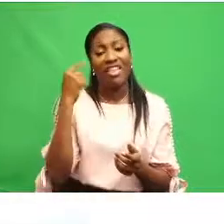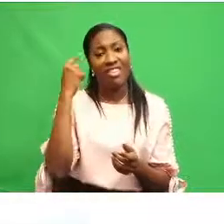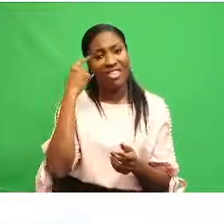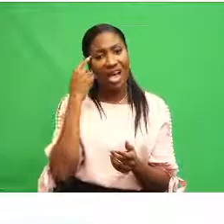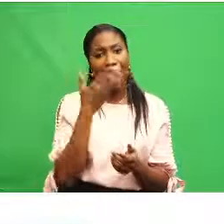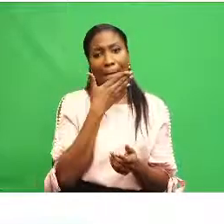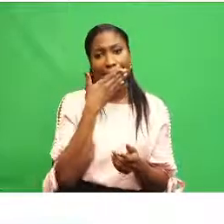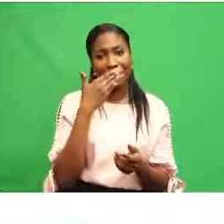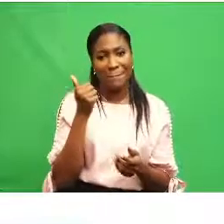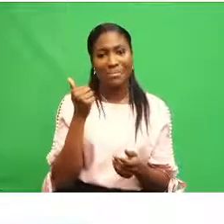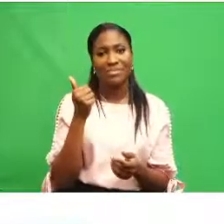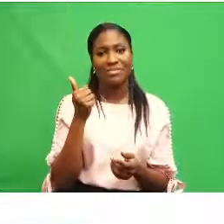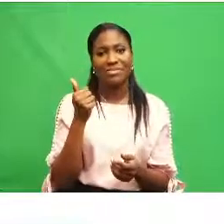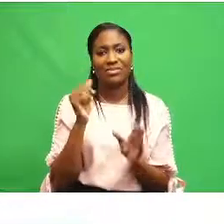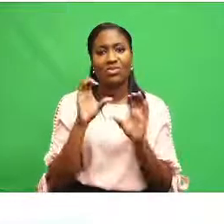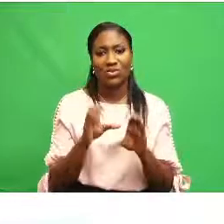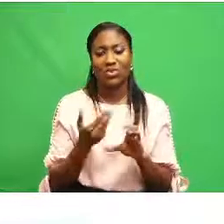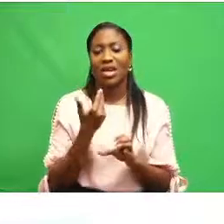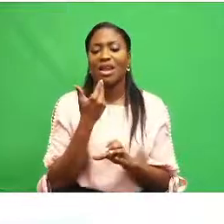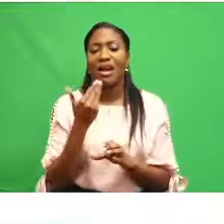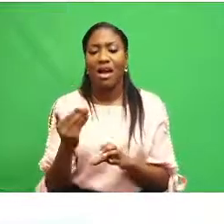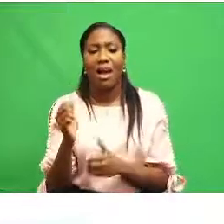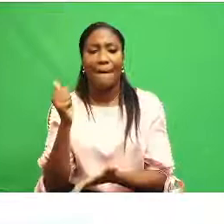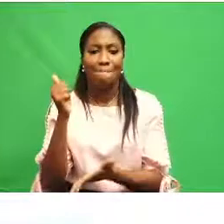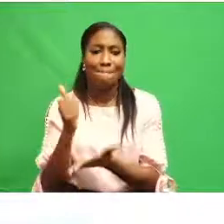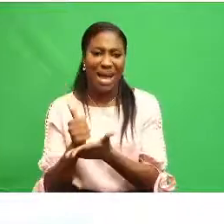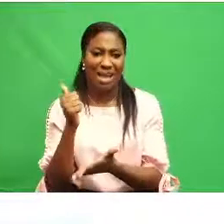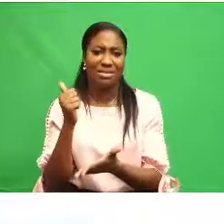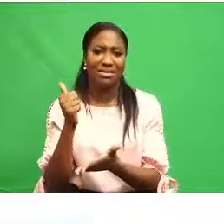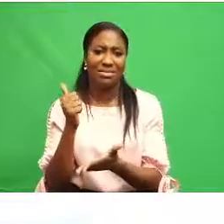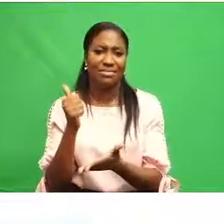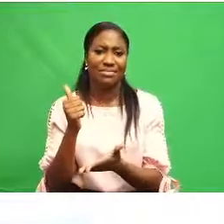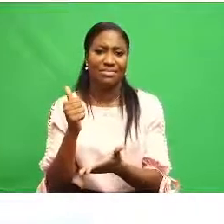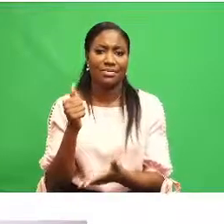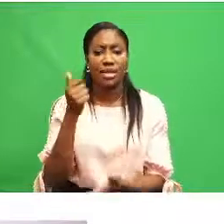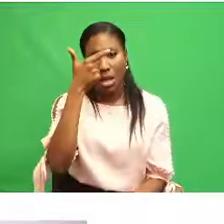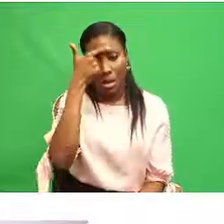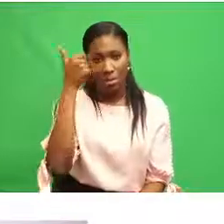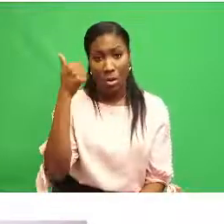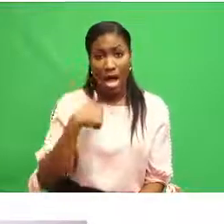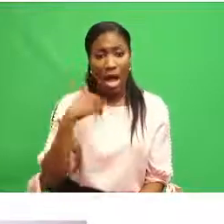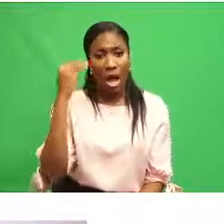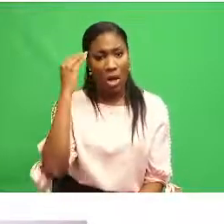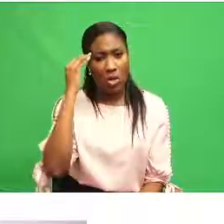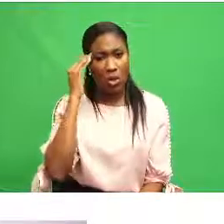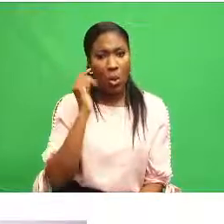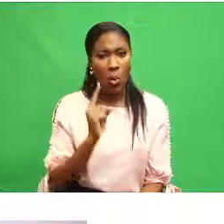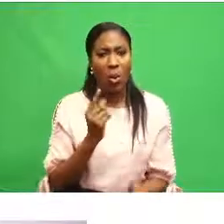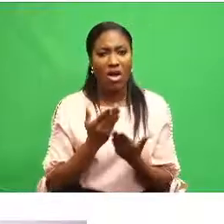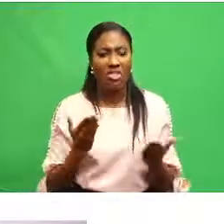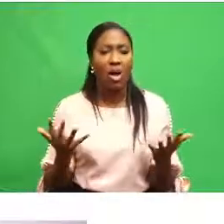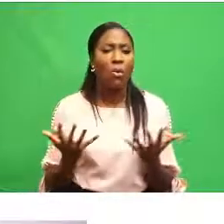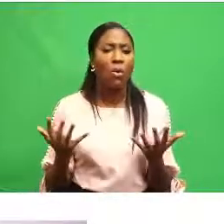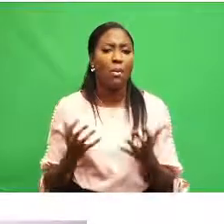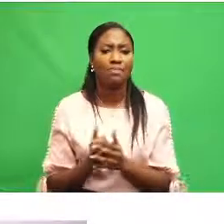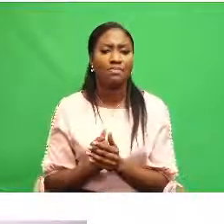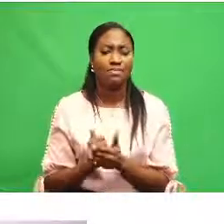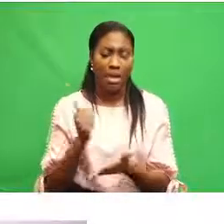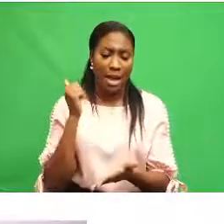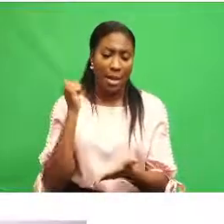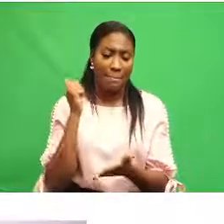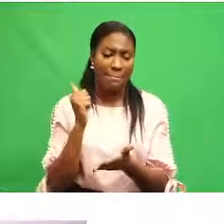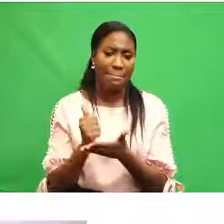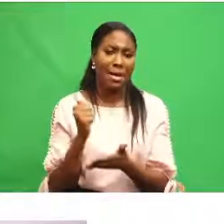put in the court of the bank, because one of the things that I do know, the banks are not prepared